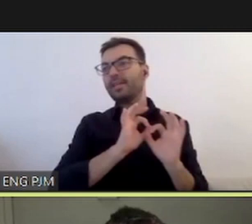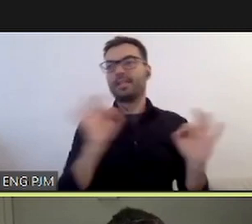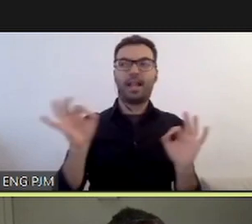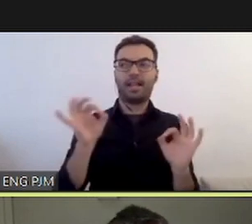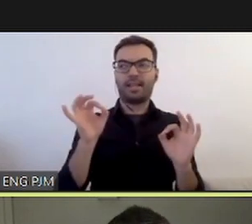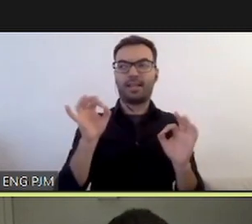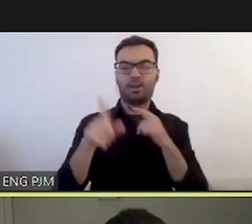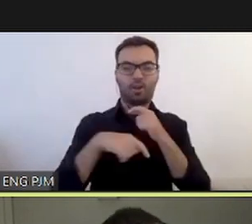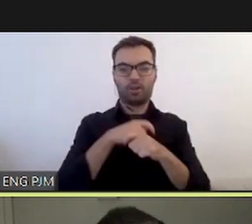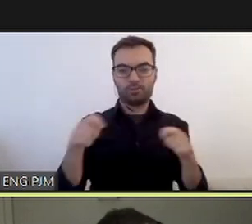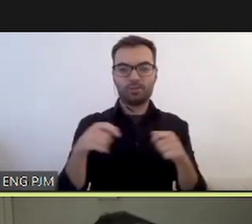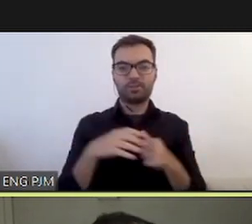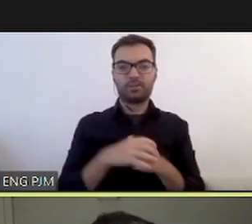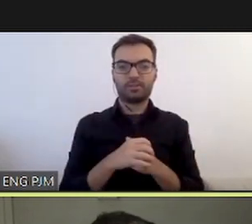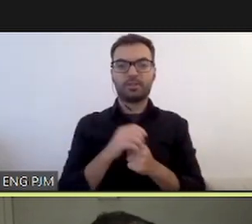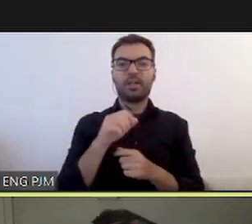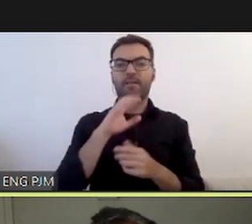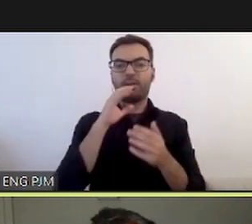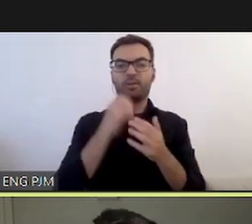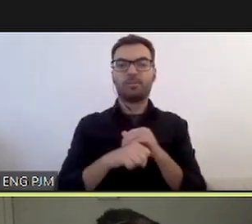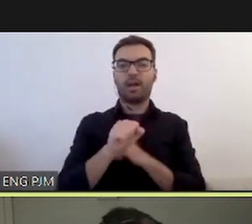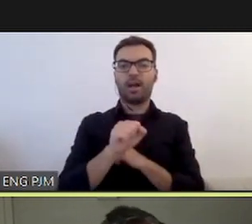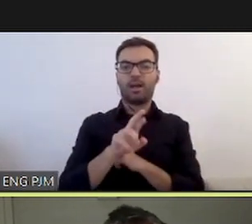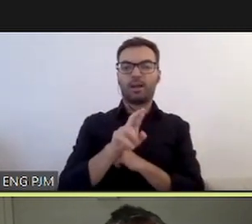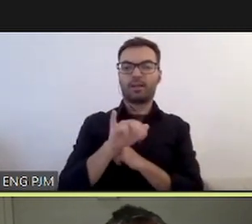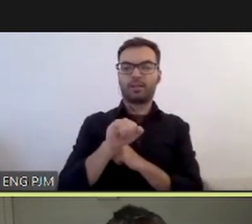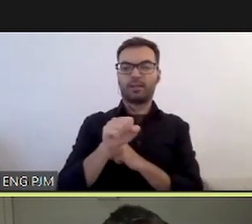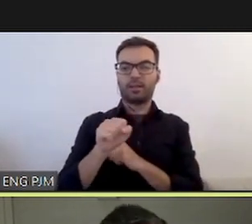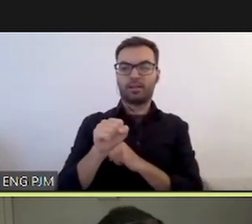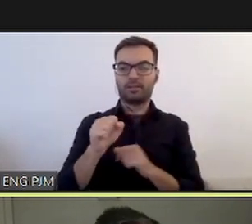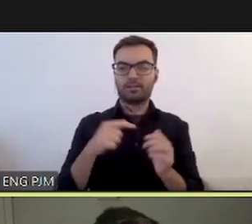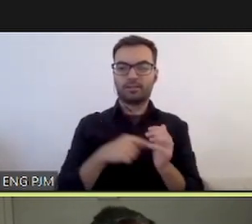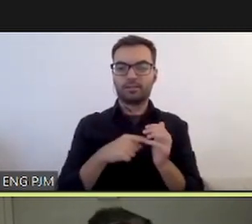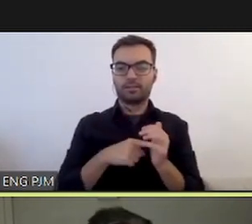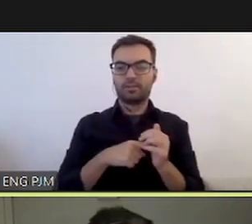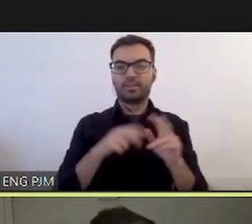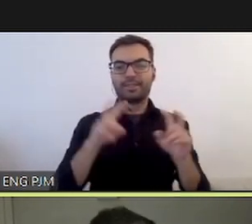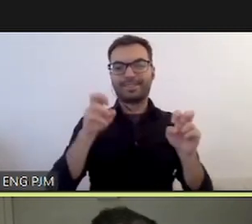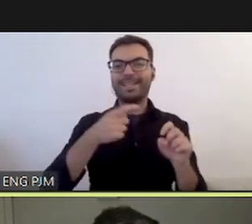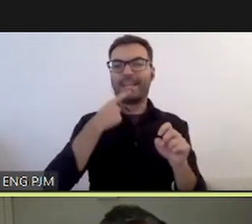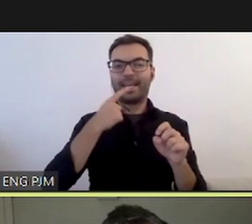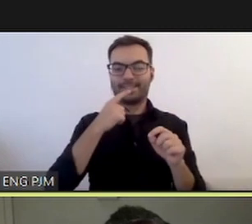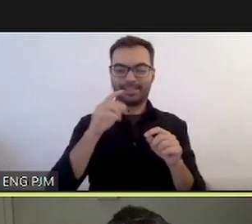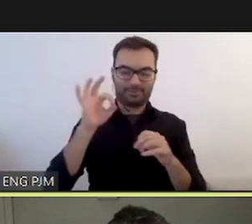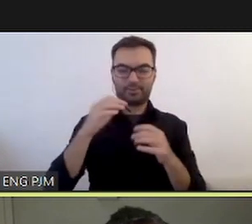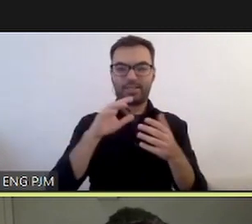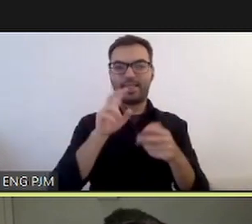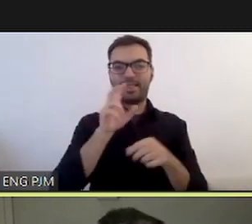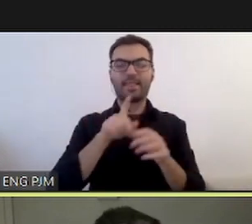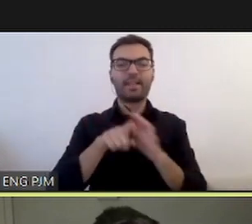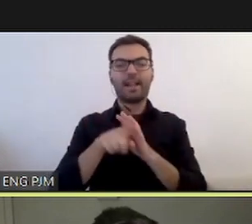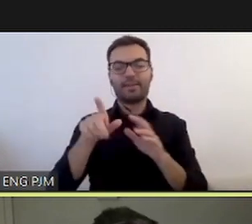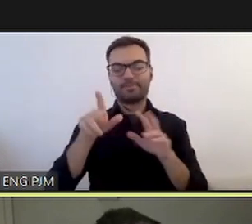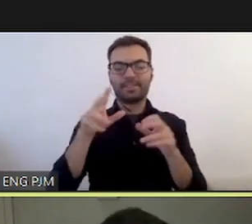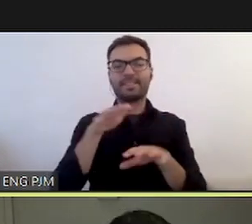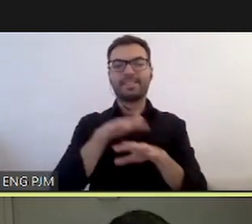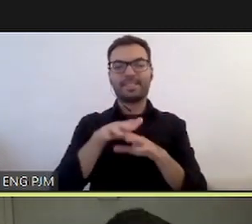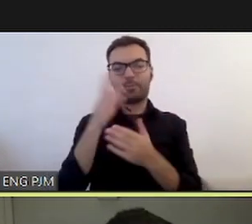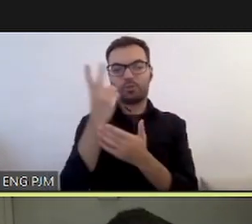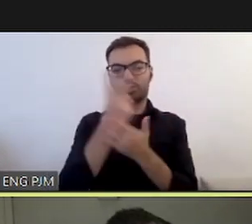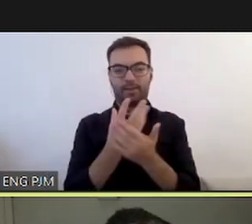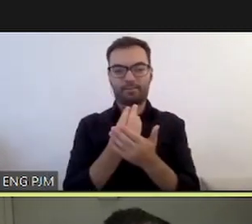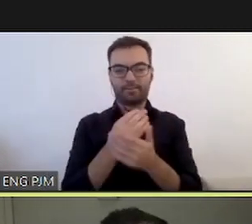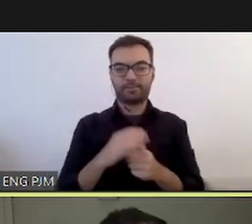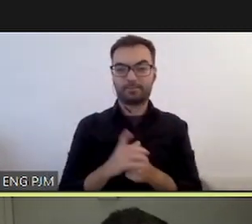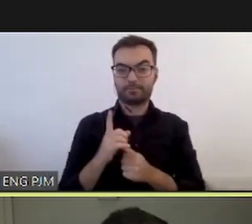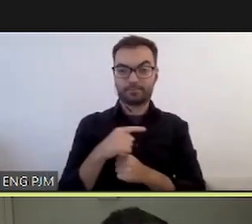and we use the ARIA. ARIA is the meta language, especially for the screen readers. And we can see on the screen, and I